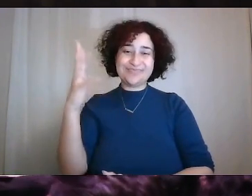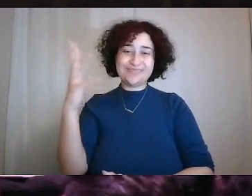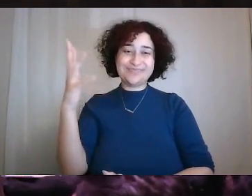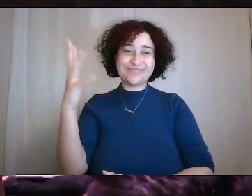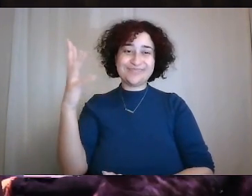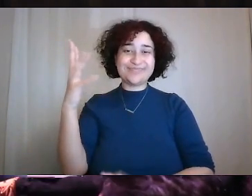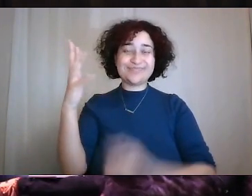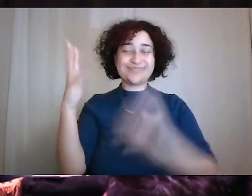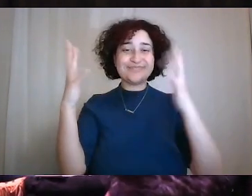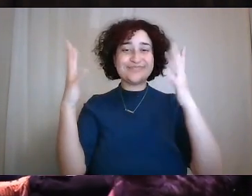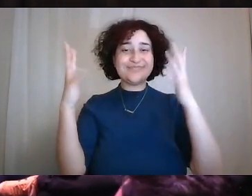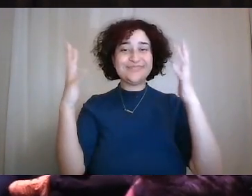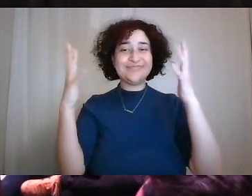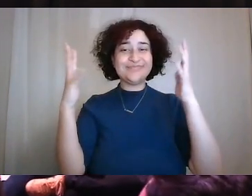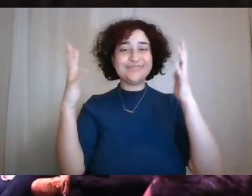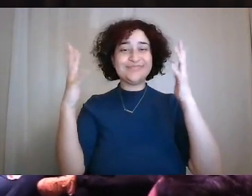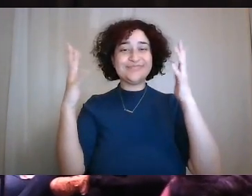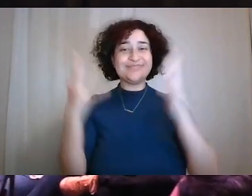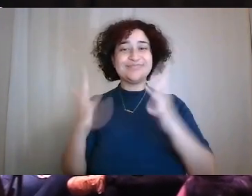Hey.